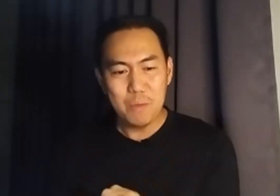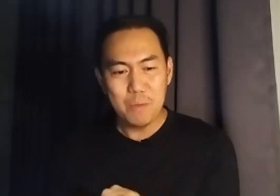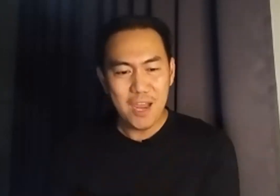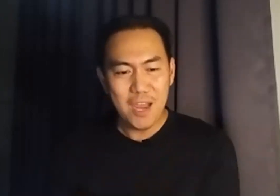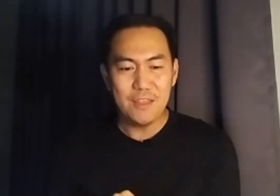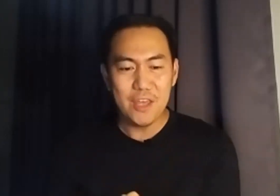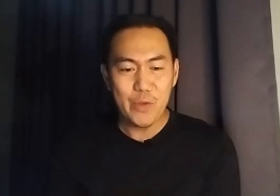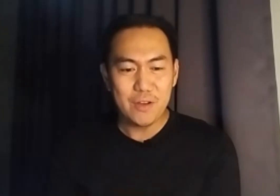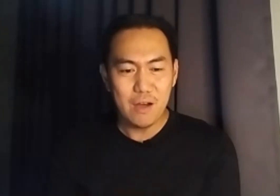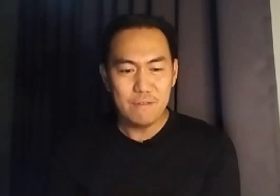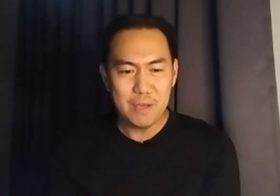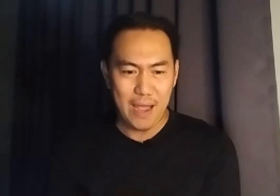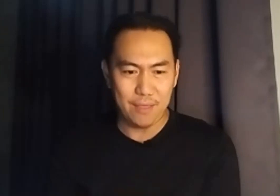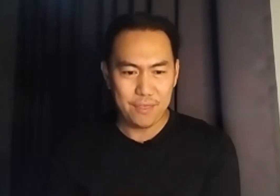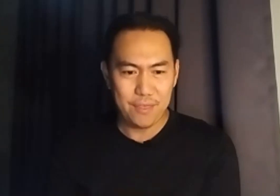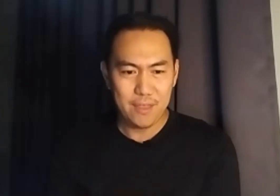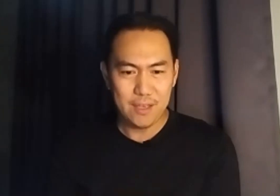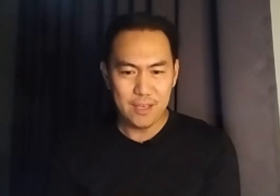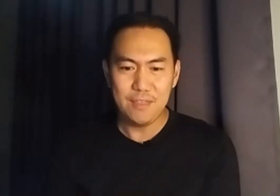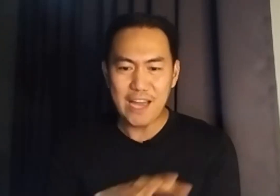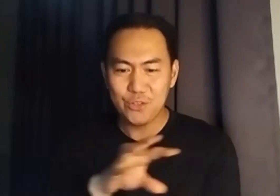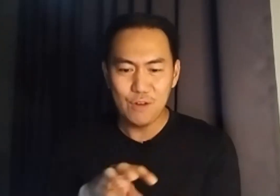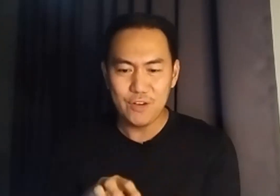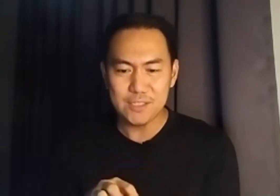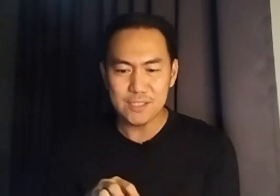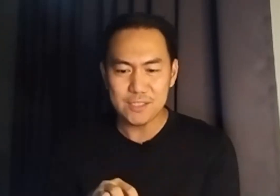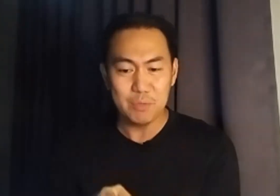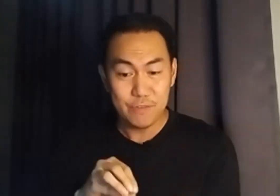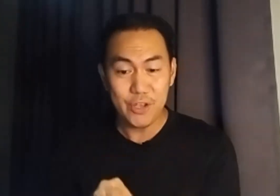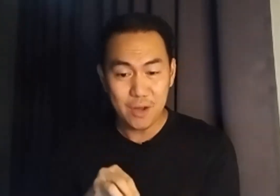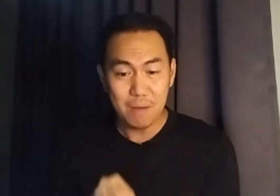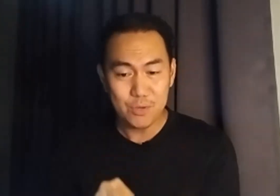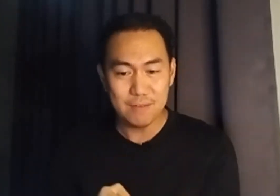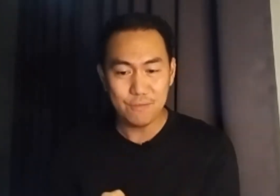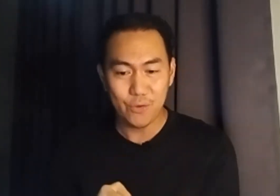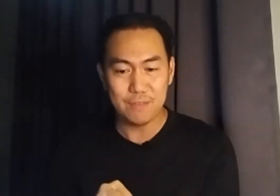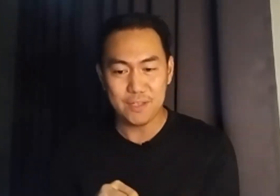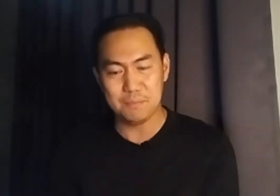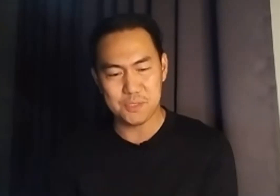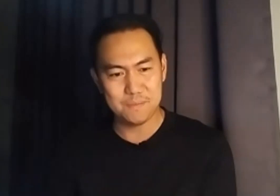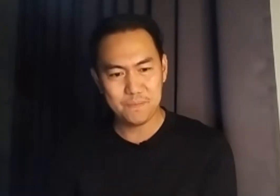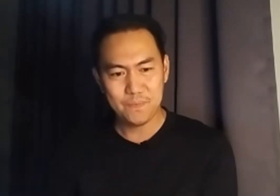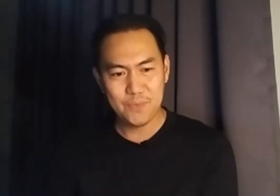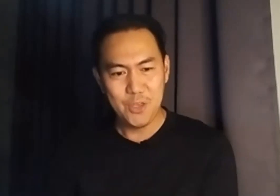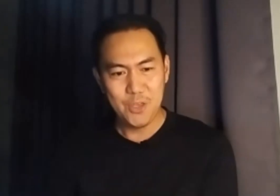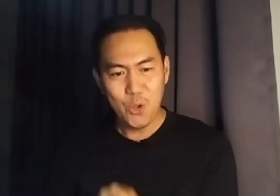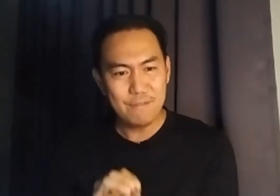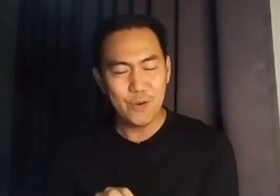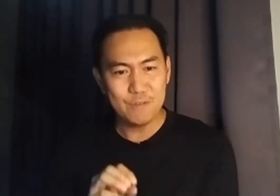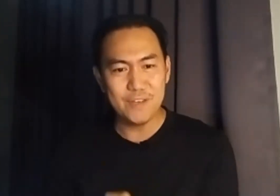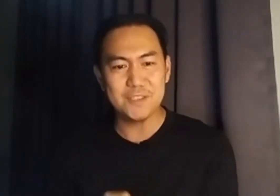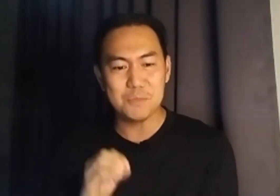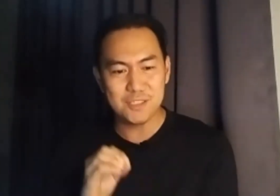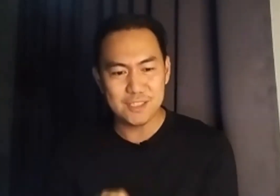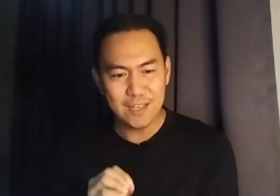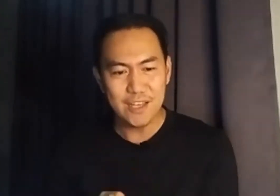To remain in the recovery path in that governance system is very cumbersome for that victims. We have heard